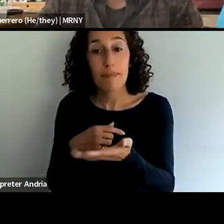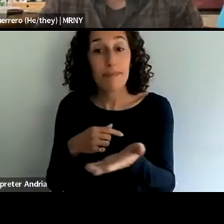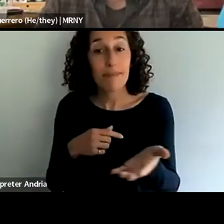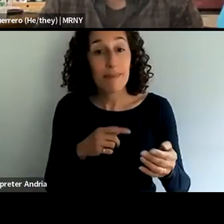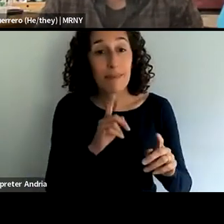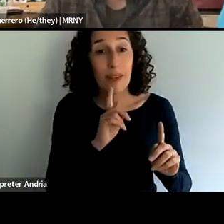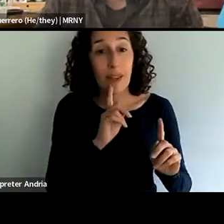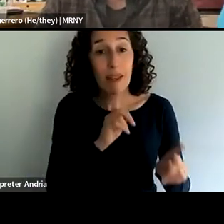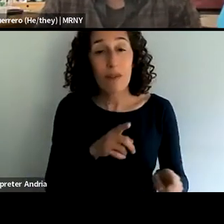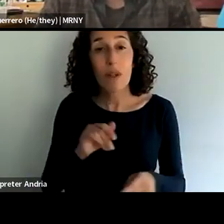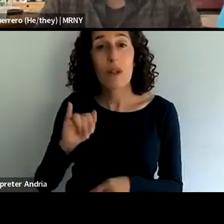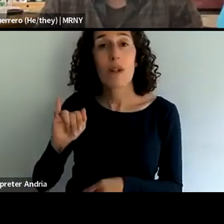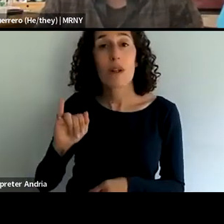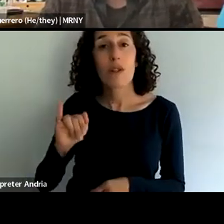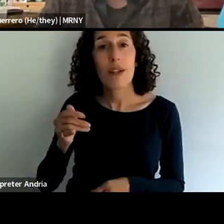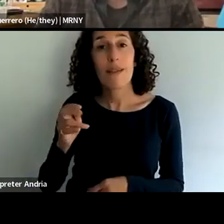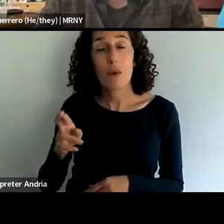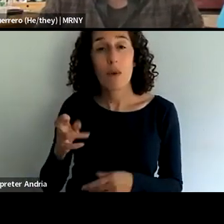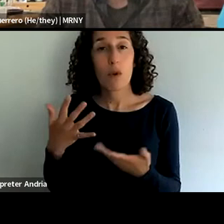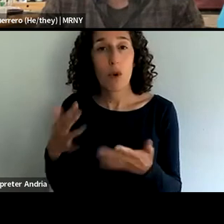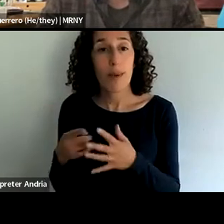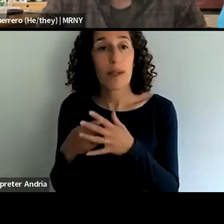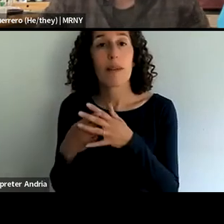Jennifer started off.